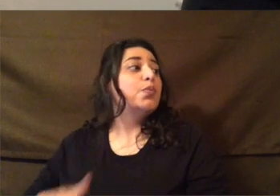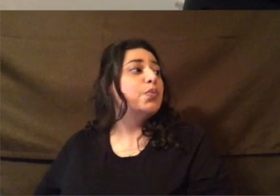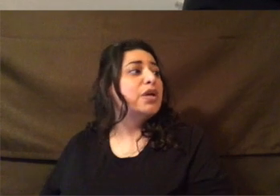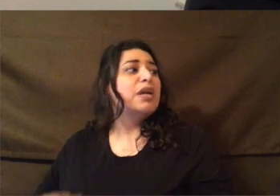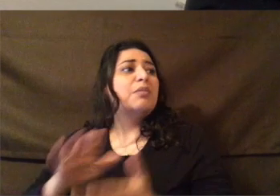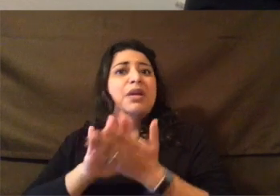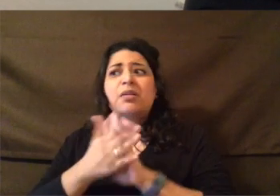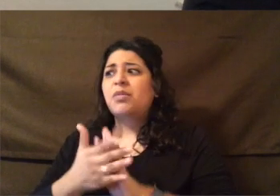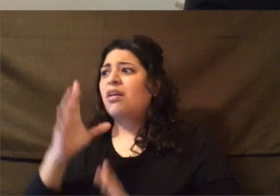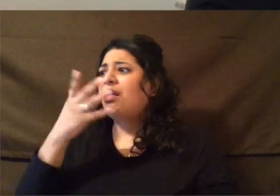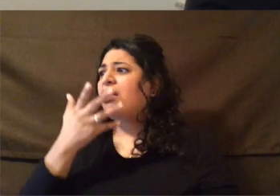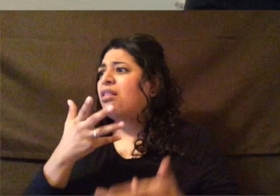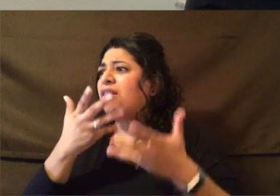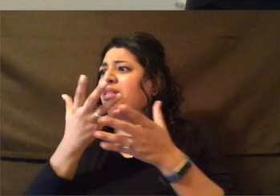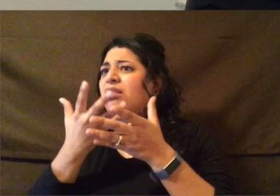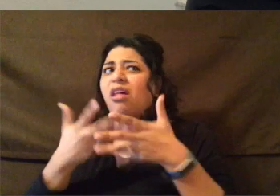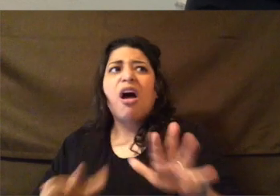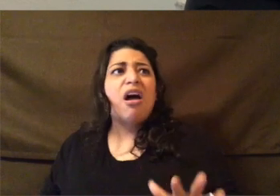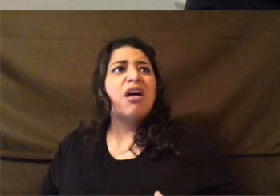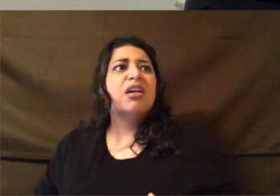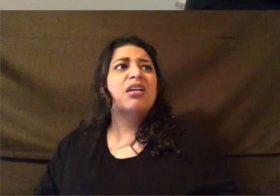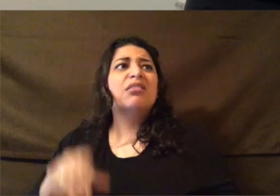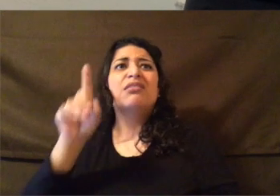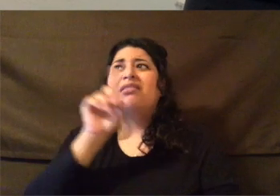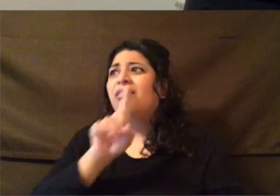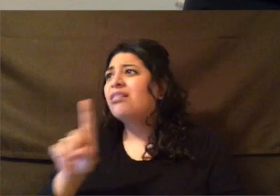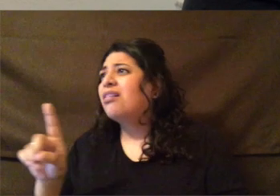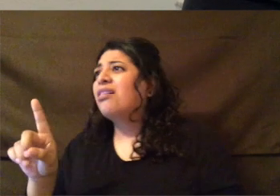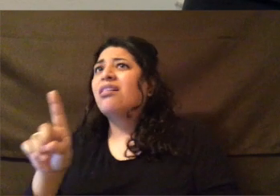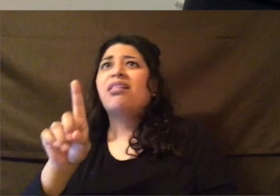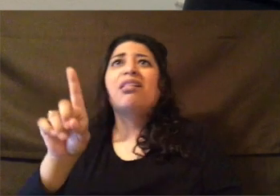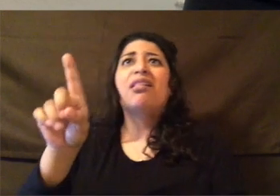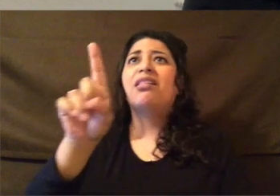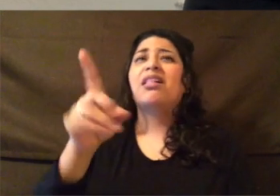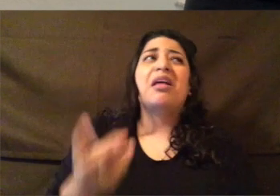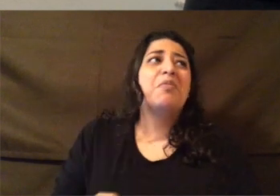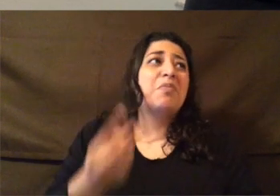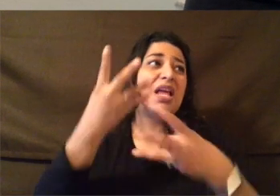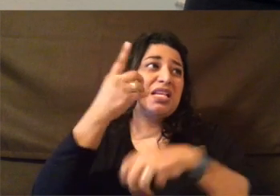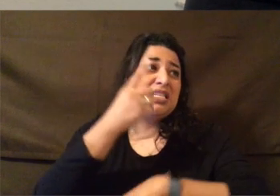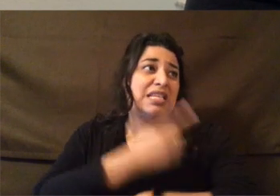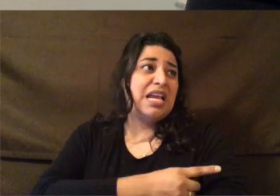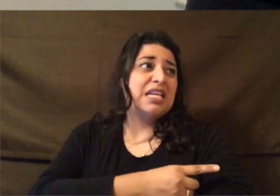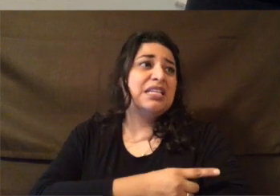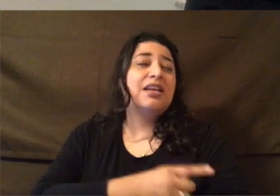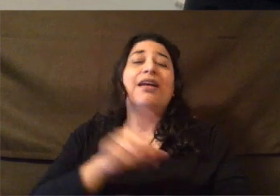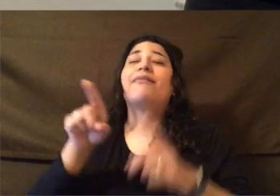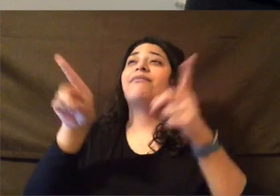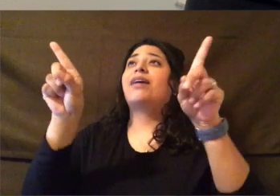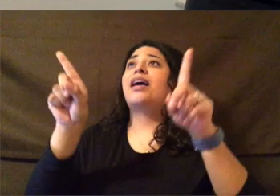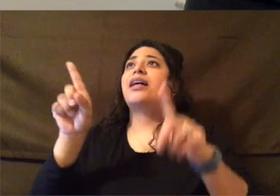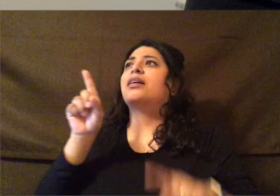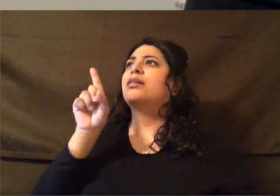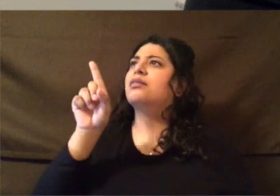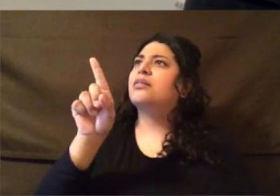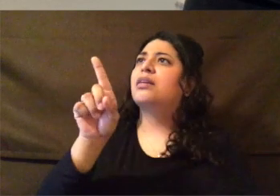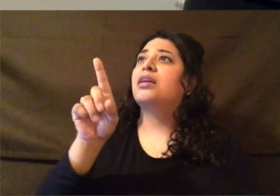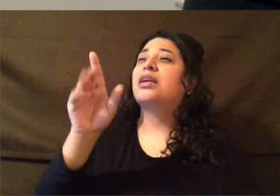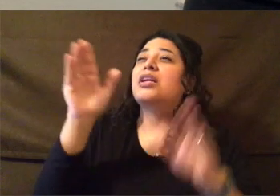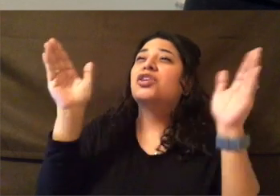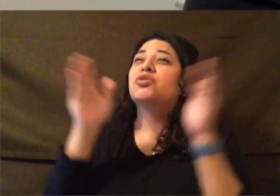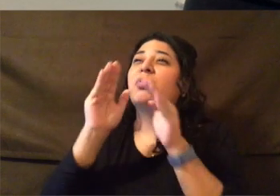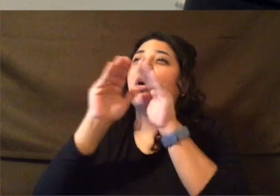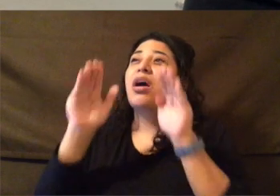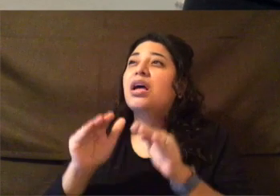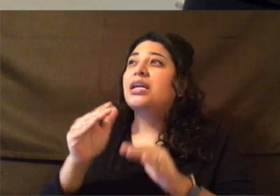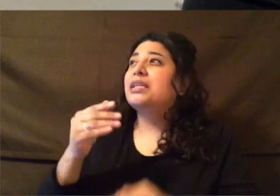became lost in the woods, and she wandered for many days. Finally, she came to a little hut, and she knocked on the door.